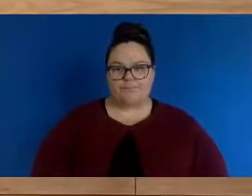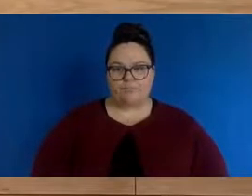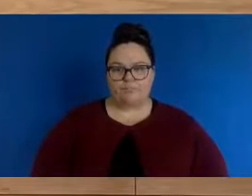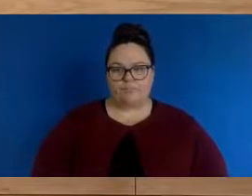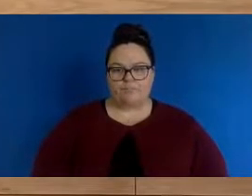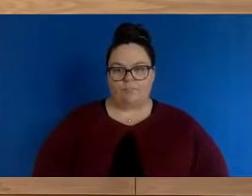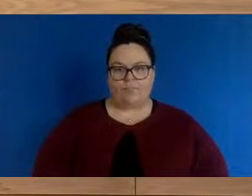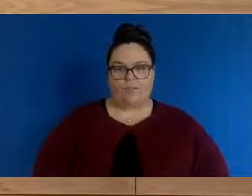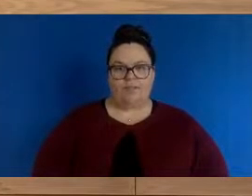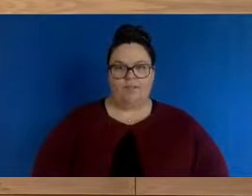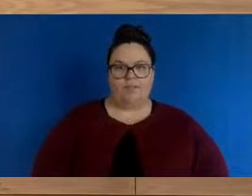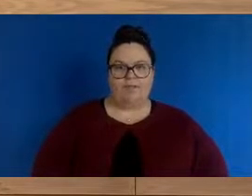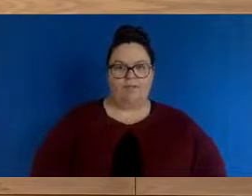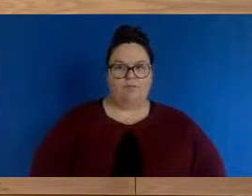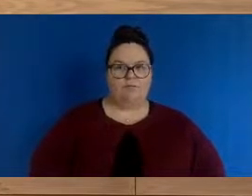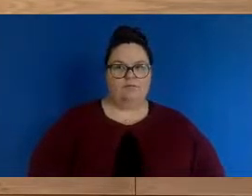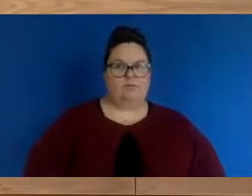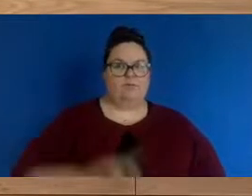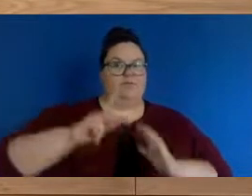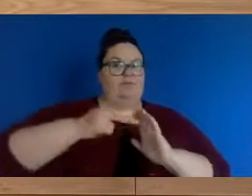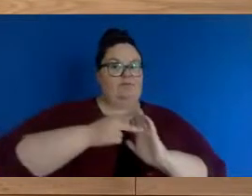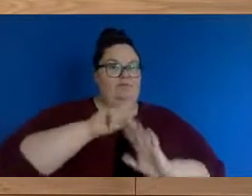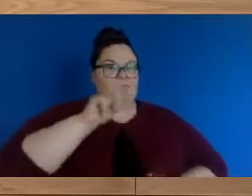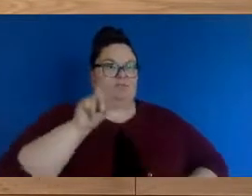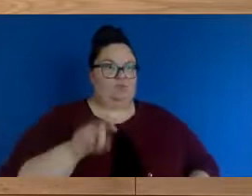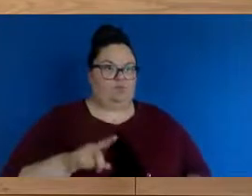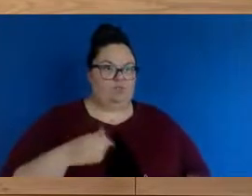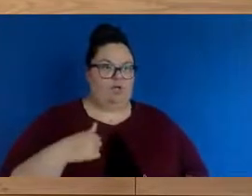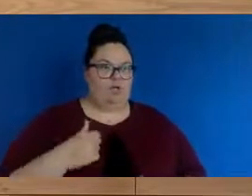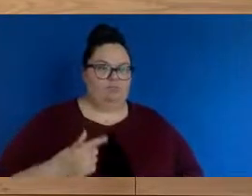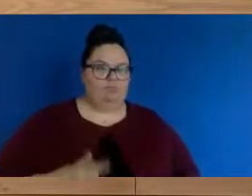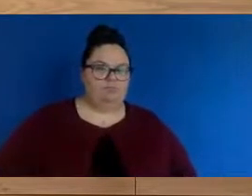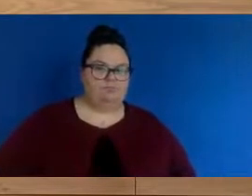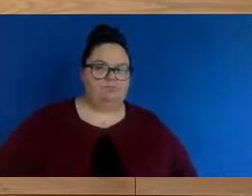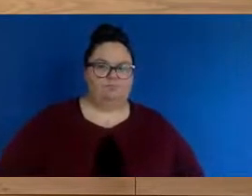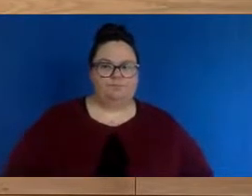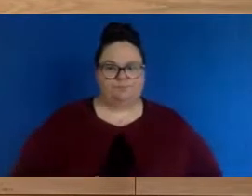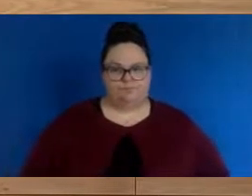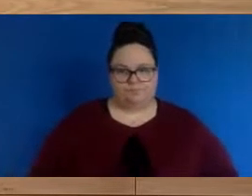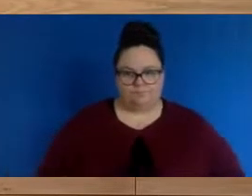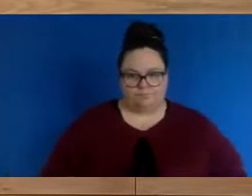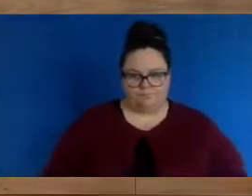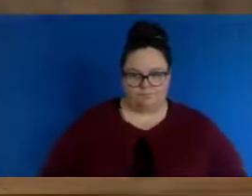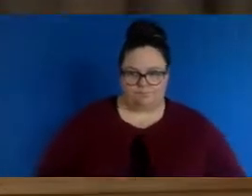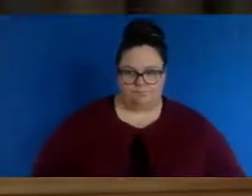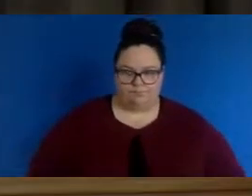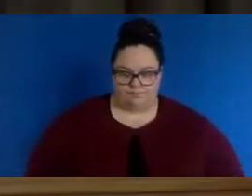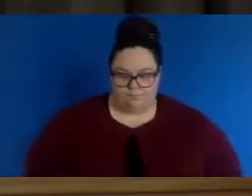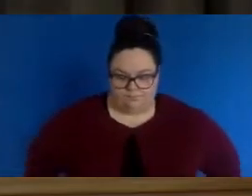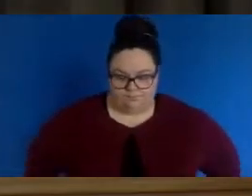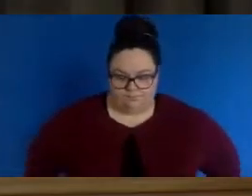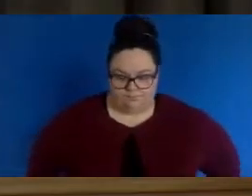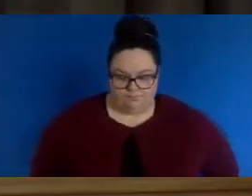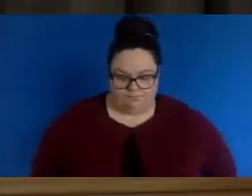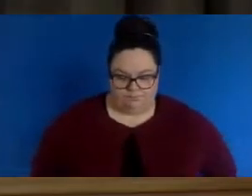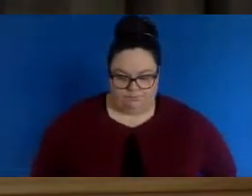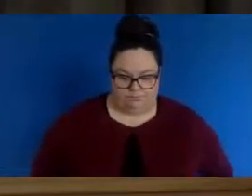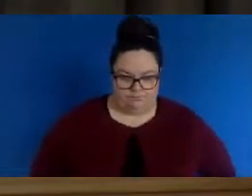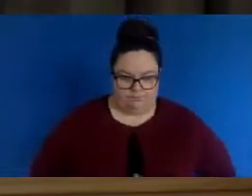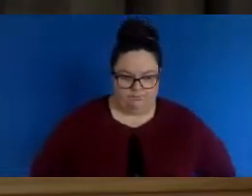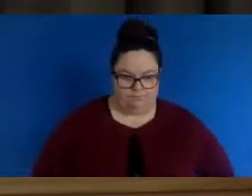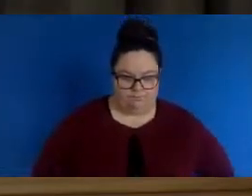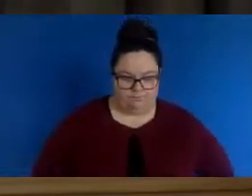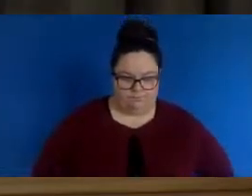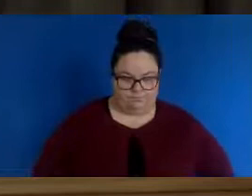And I'll jump in on that second part of the question, which is that, we have stated publicly, tabled our plan on